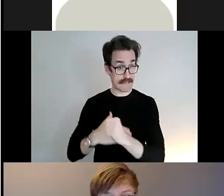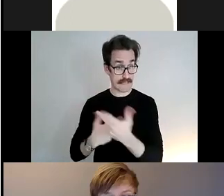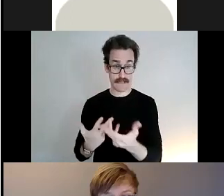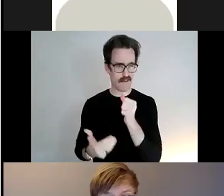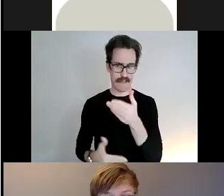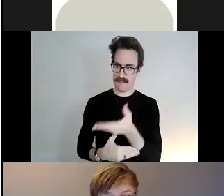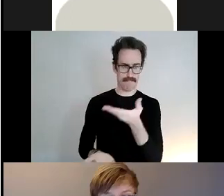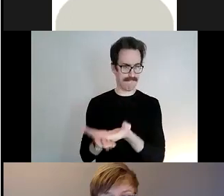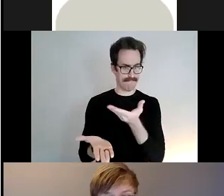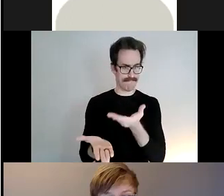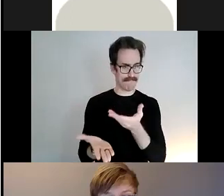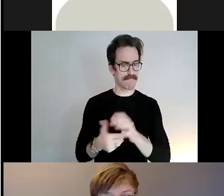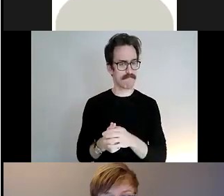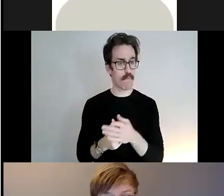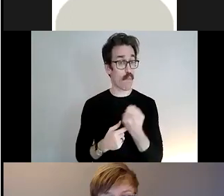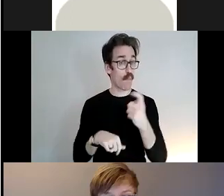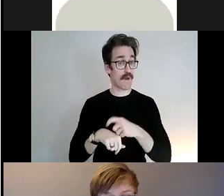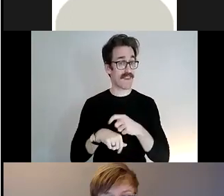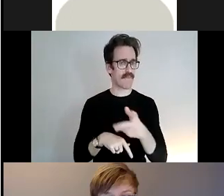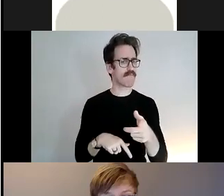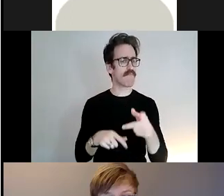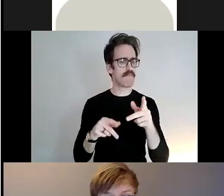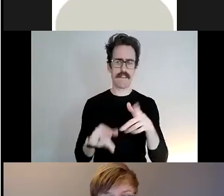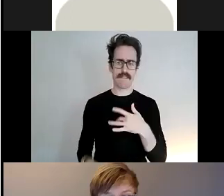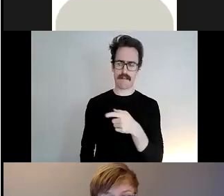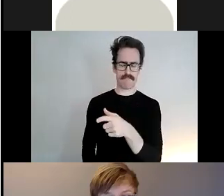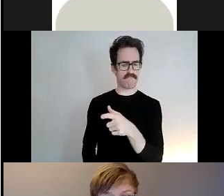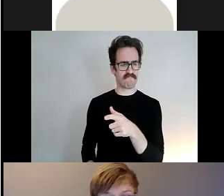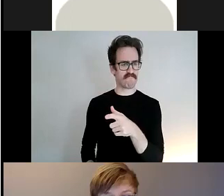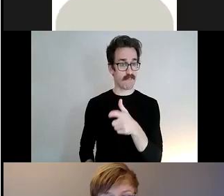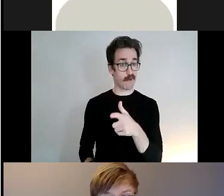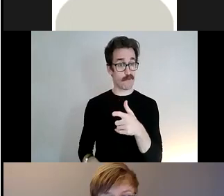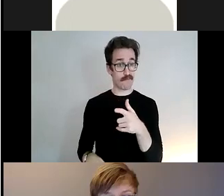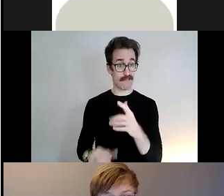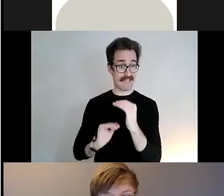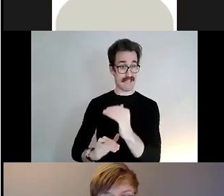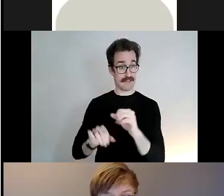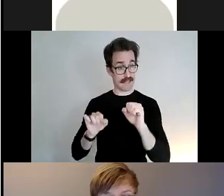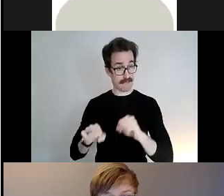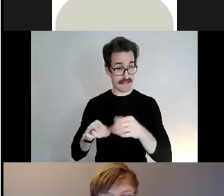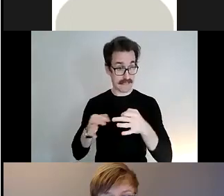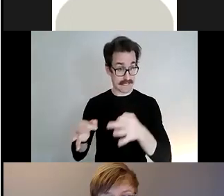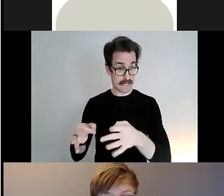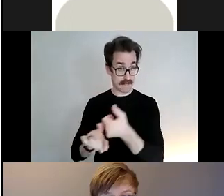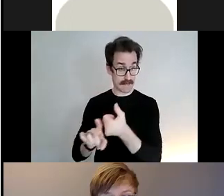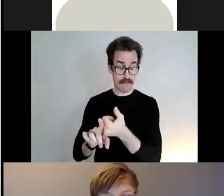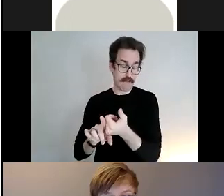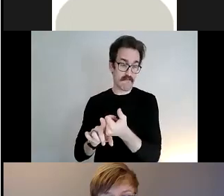only had one where they didn't feel there was sufficient evidence of incapacity, but sometimes the risk can be dealt with in other ways.